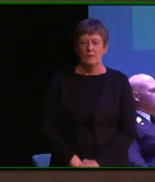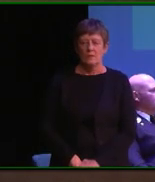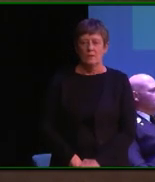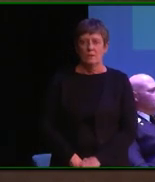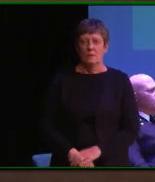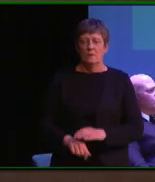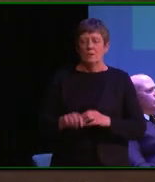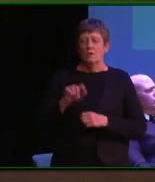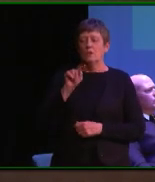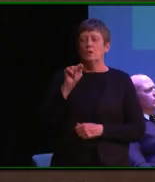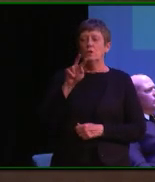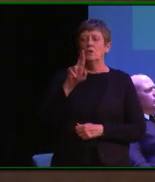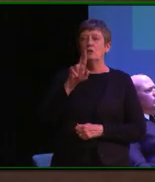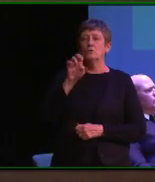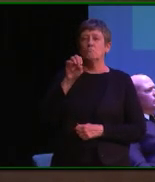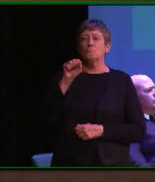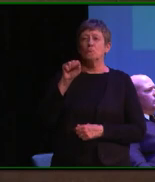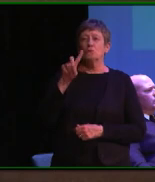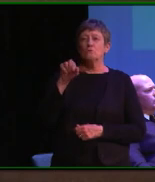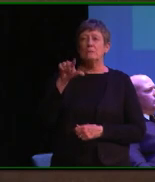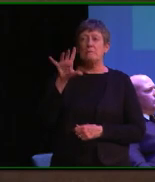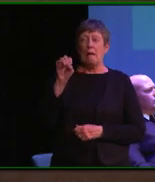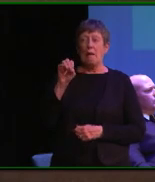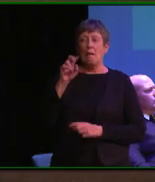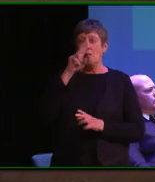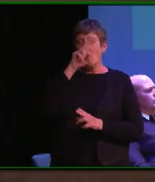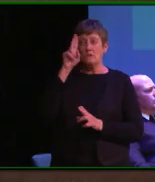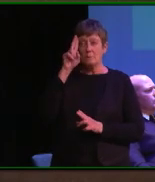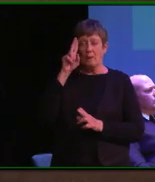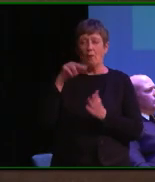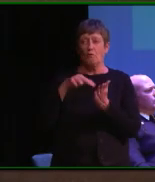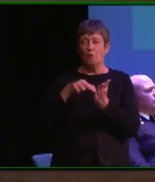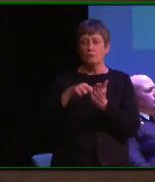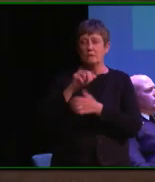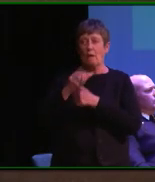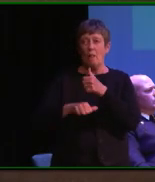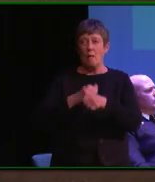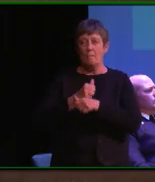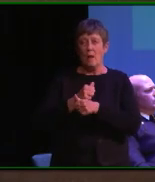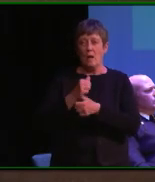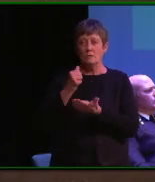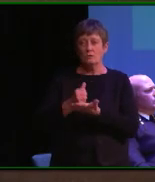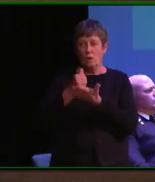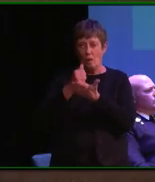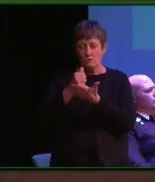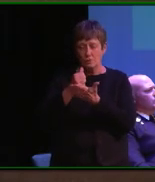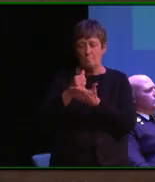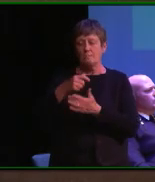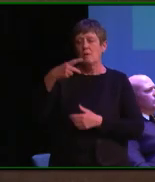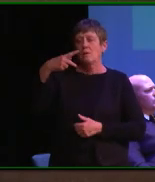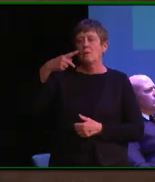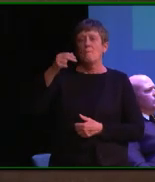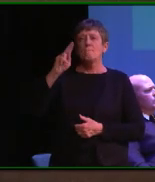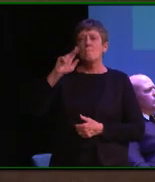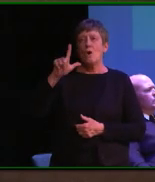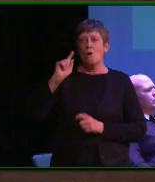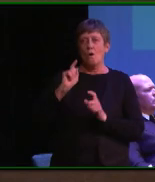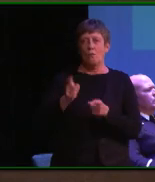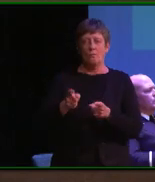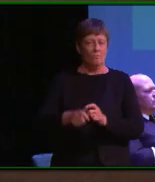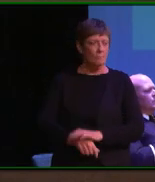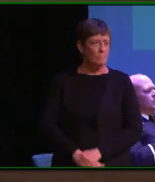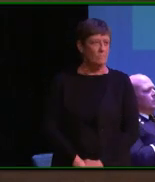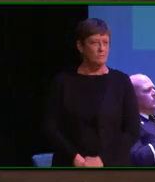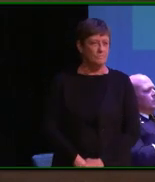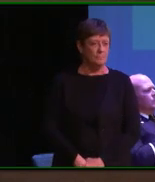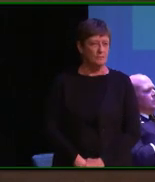The Truesdale Hospital Nursing Alumni Association Scholarship goes to Paul Saucier.